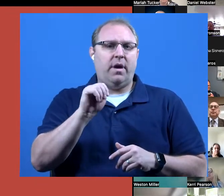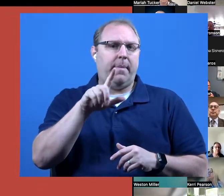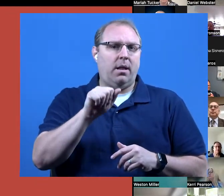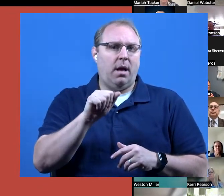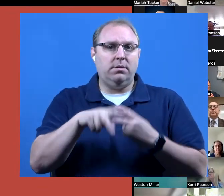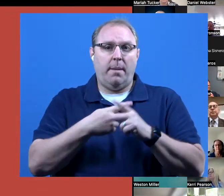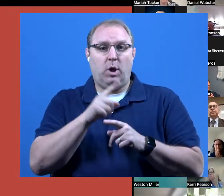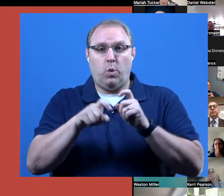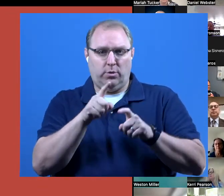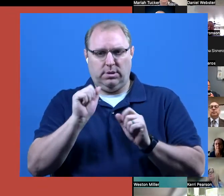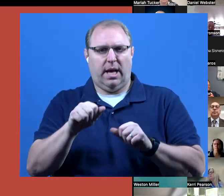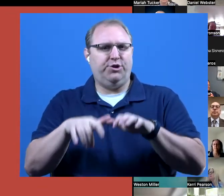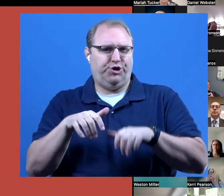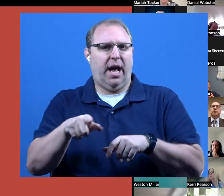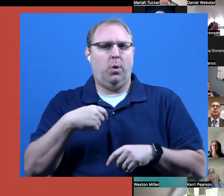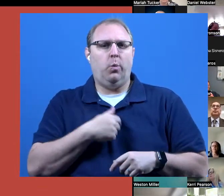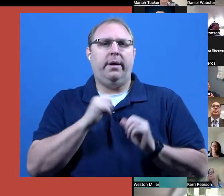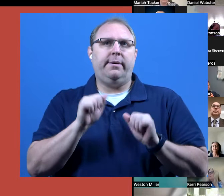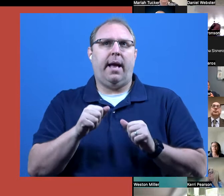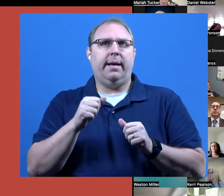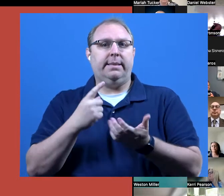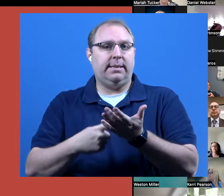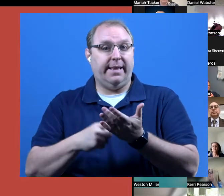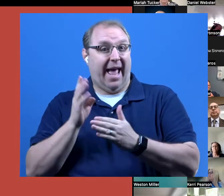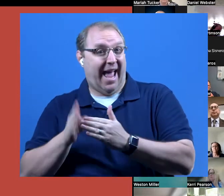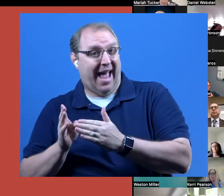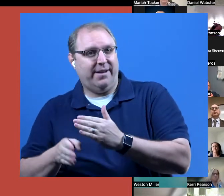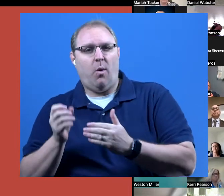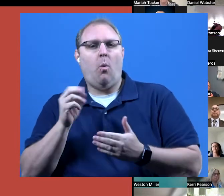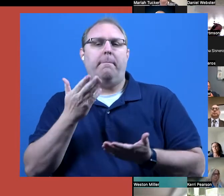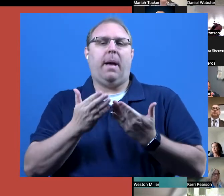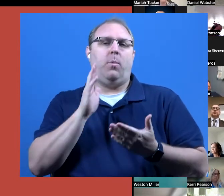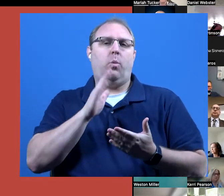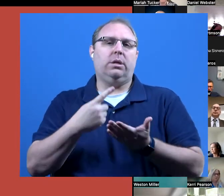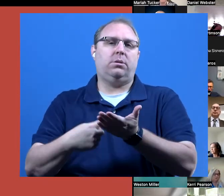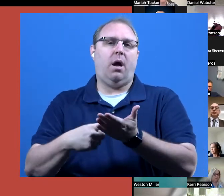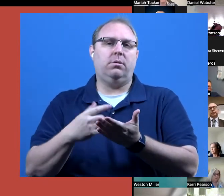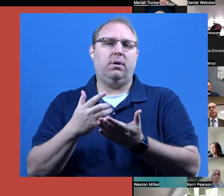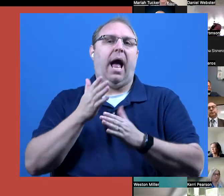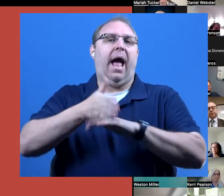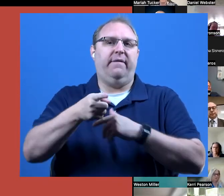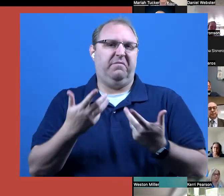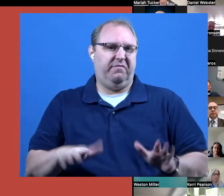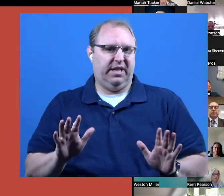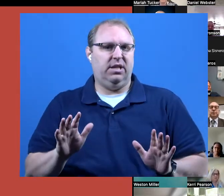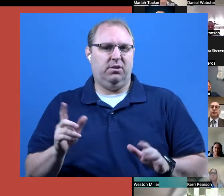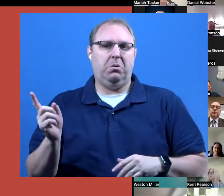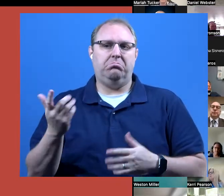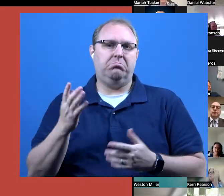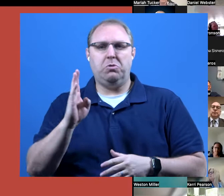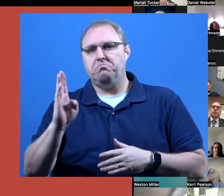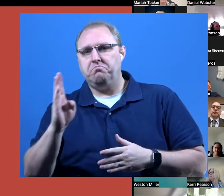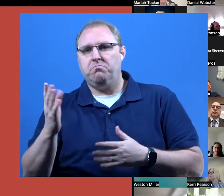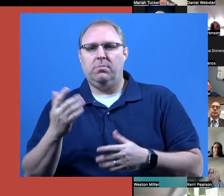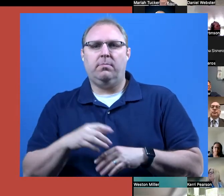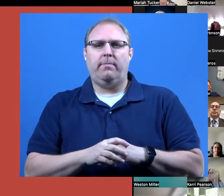and send out. I mean, you can speak. I don't have you speak this, Mark, but we're going to create an FAQ some sort of handout that we'll send in afterwards with a